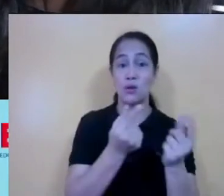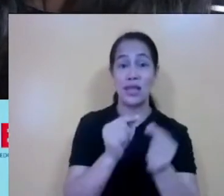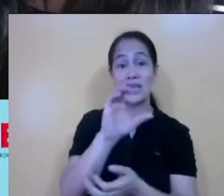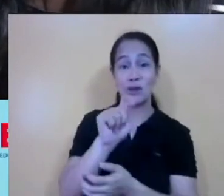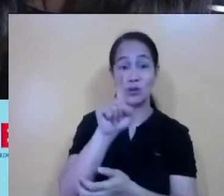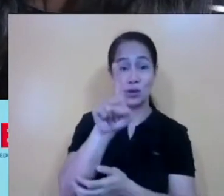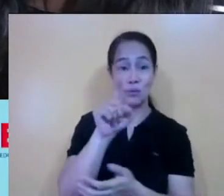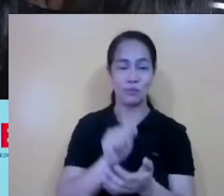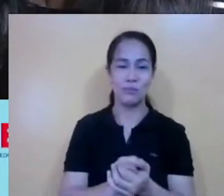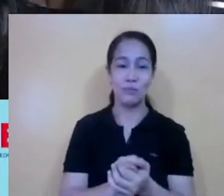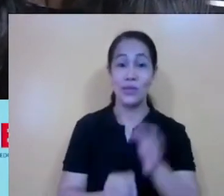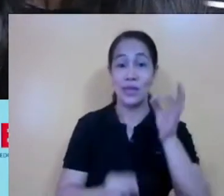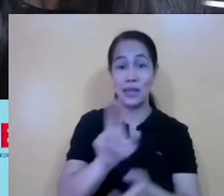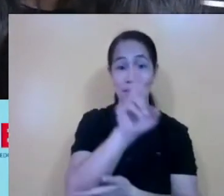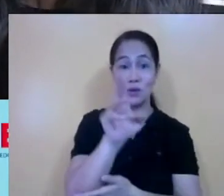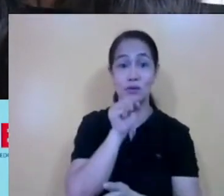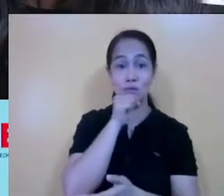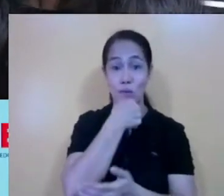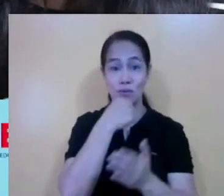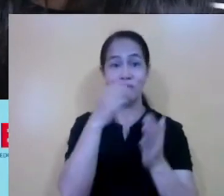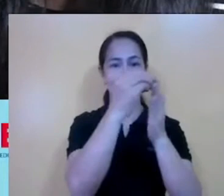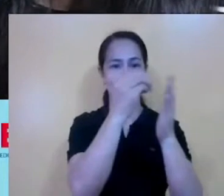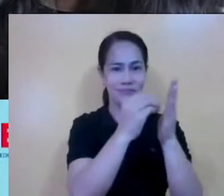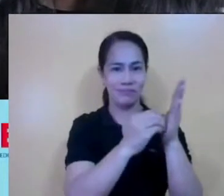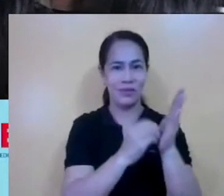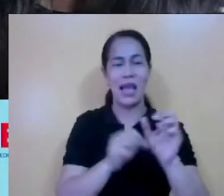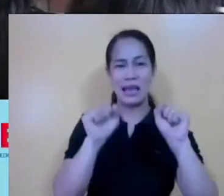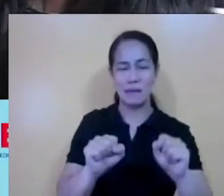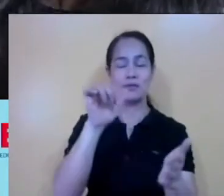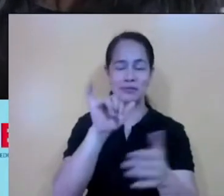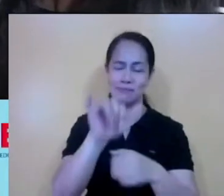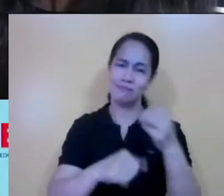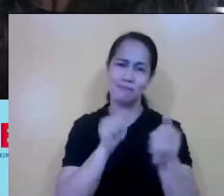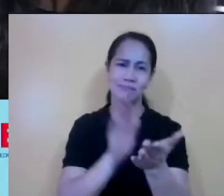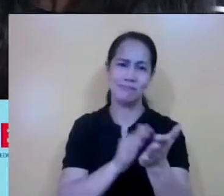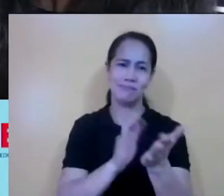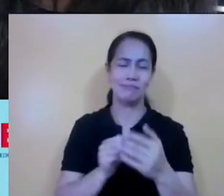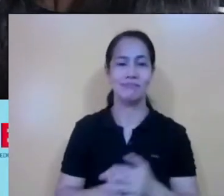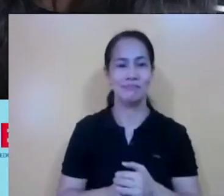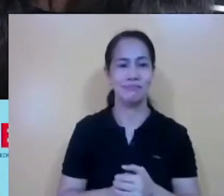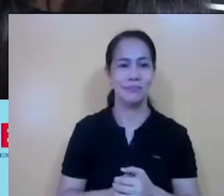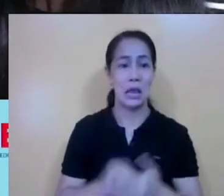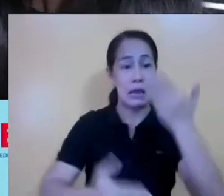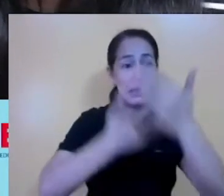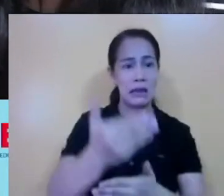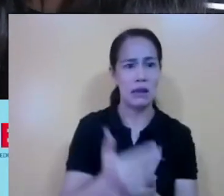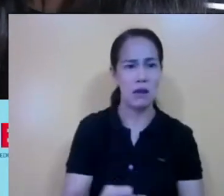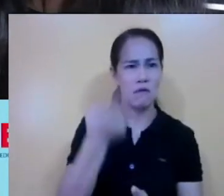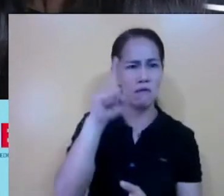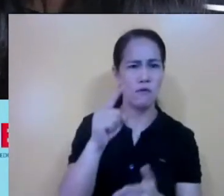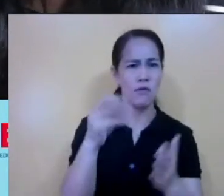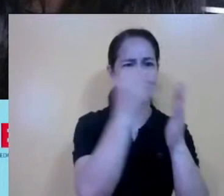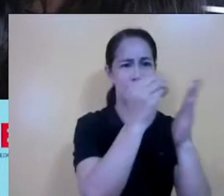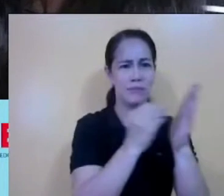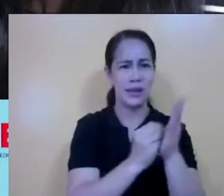the old indicators, then it wouldn't be applied for this school year. Next, for indicators with Set A and Set